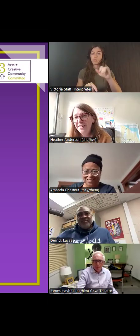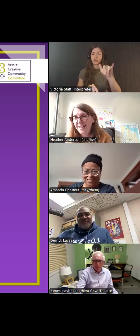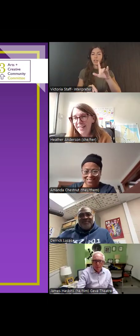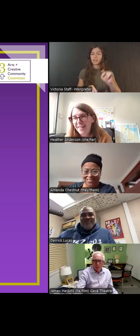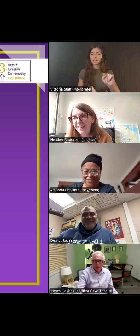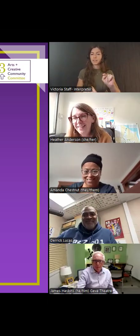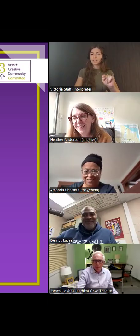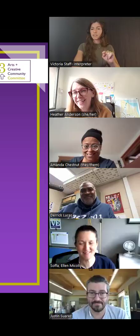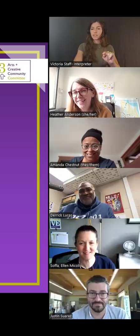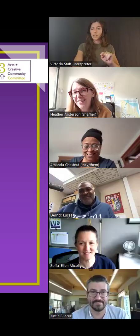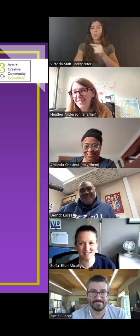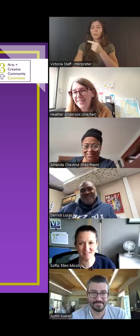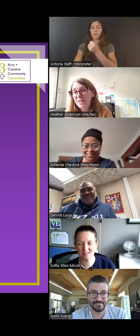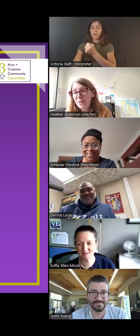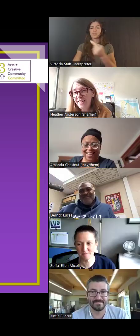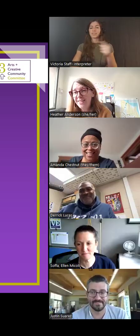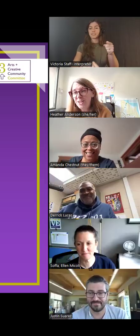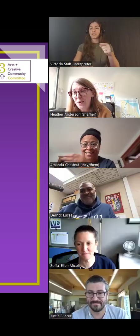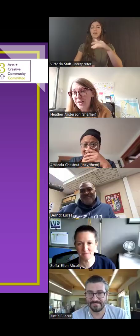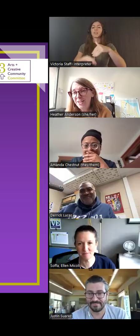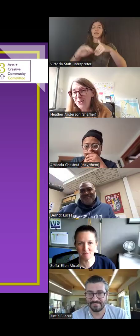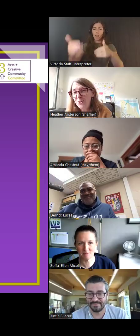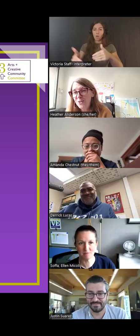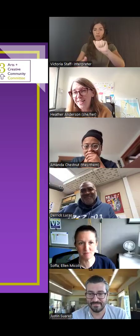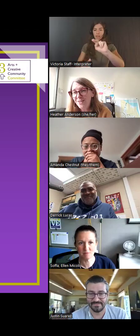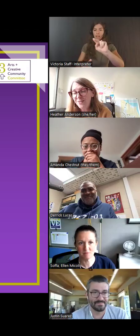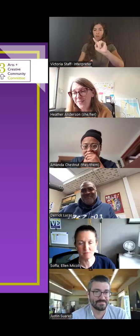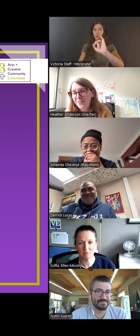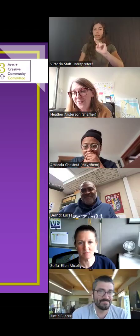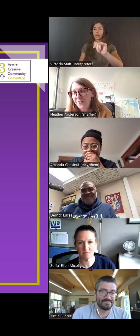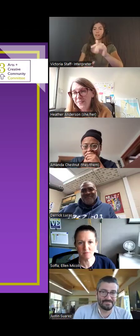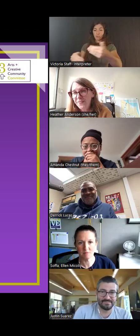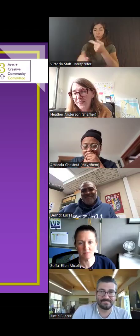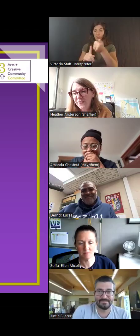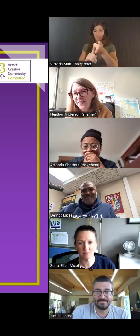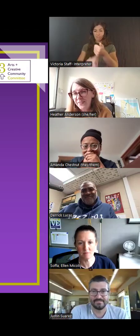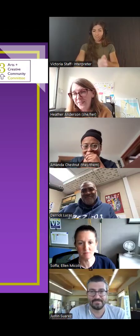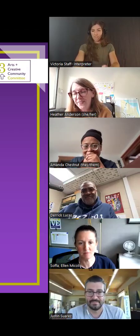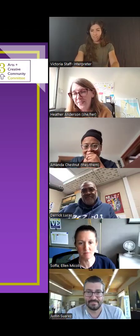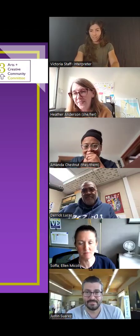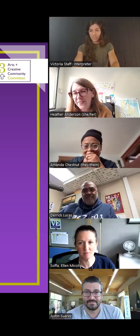everybody. Thank you. Antonietta, do you want to introduce yourself?